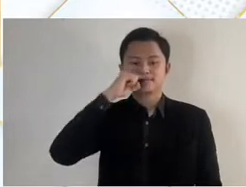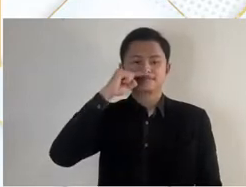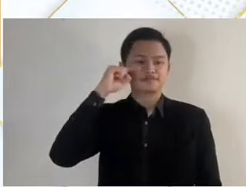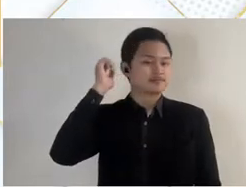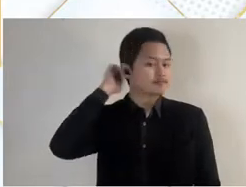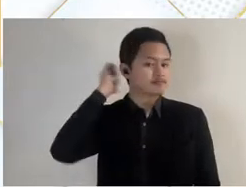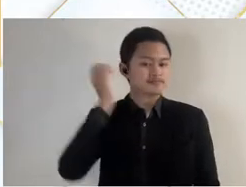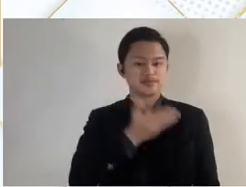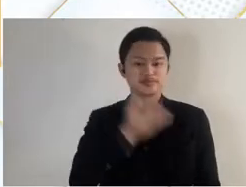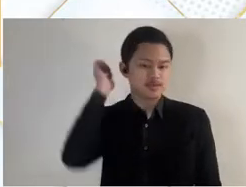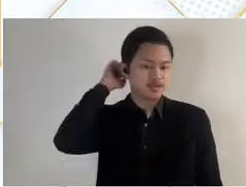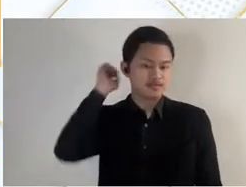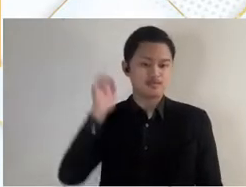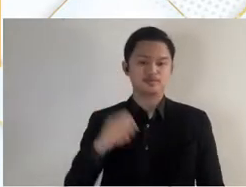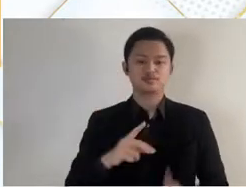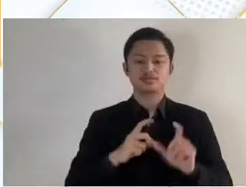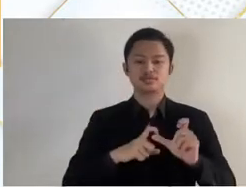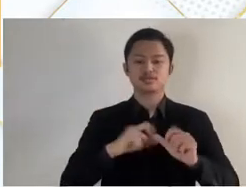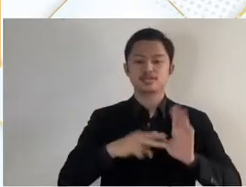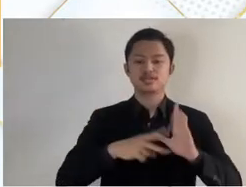Bulaminata from Fiji.